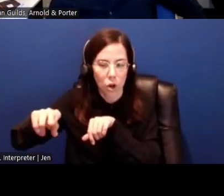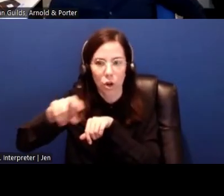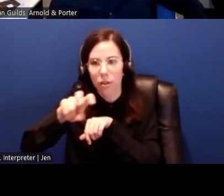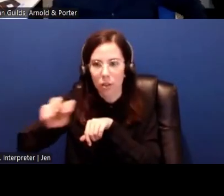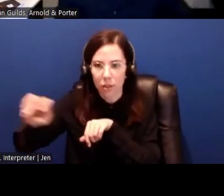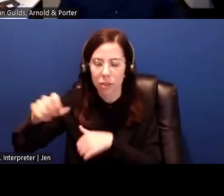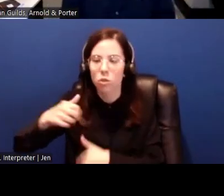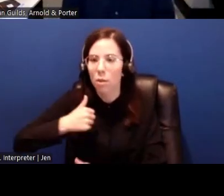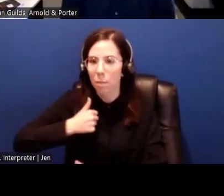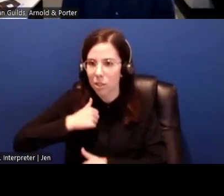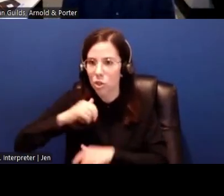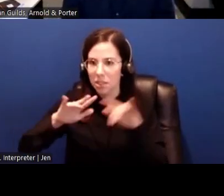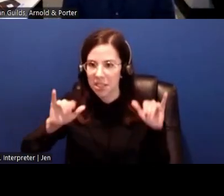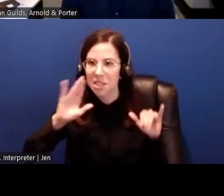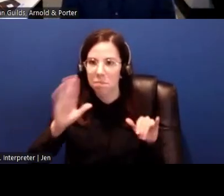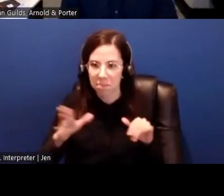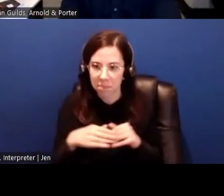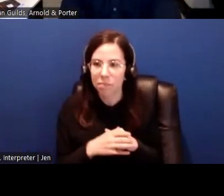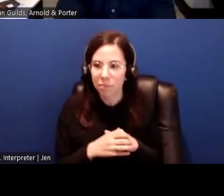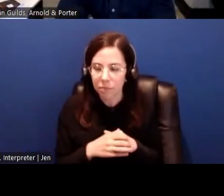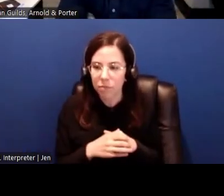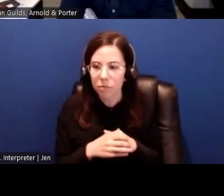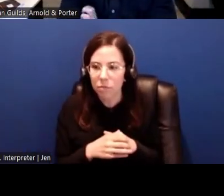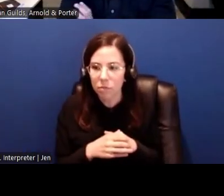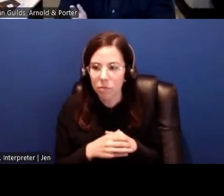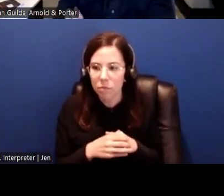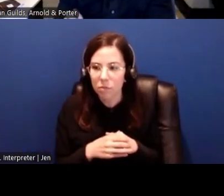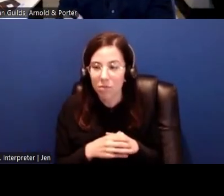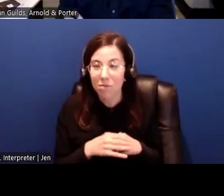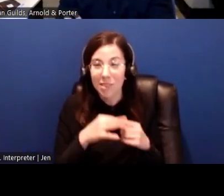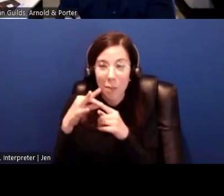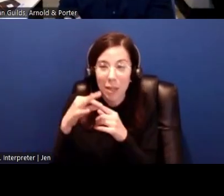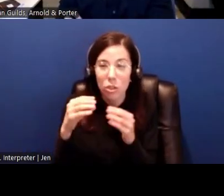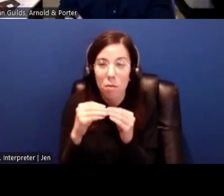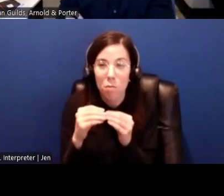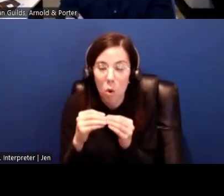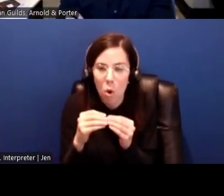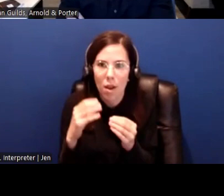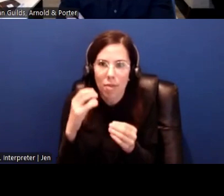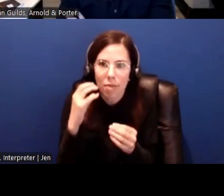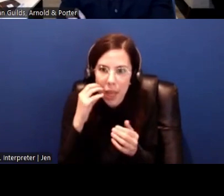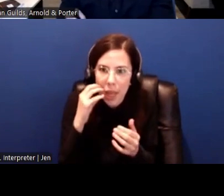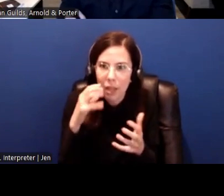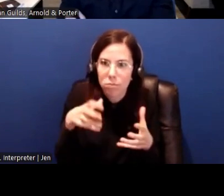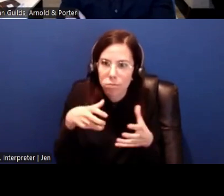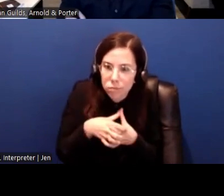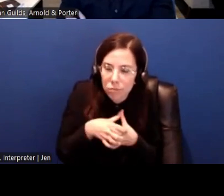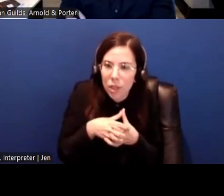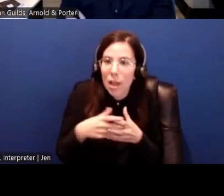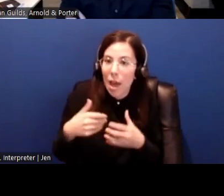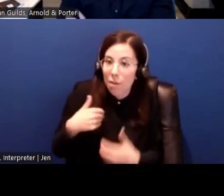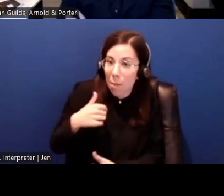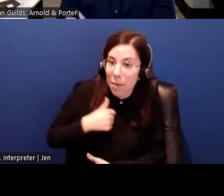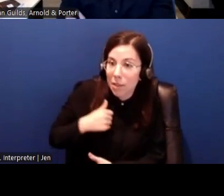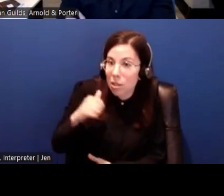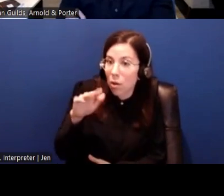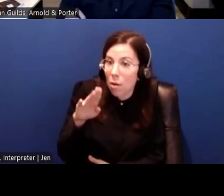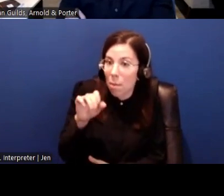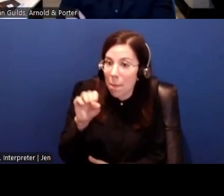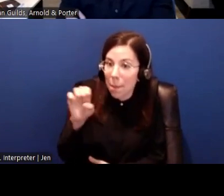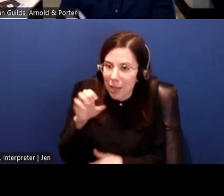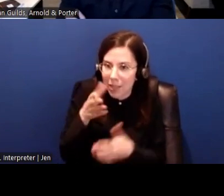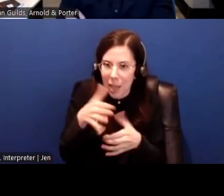military justice system, especially in some of those denser communities where there are military bases, and it is not at all unusual